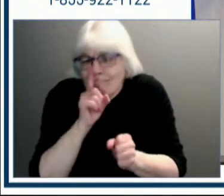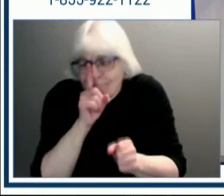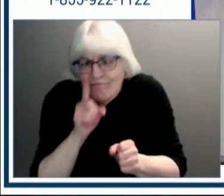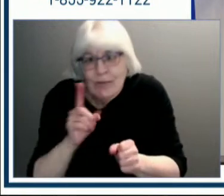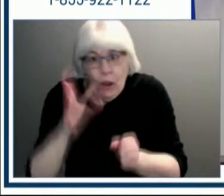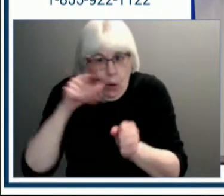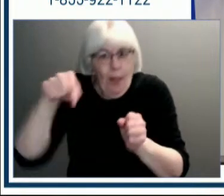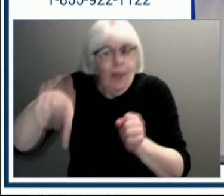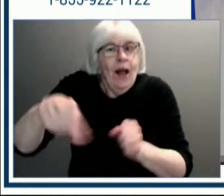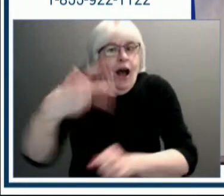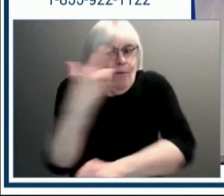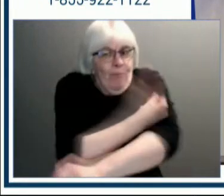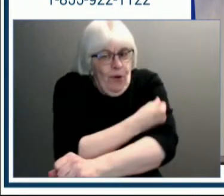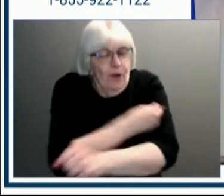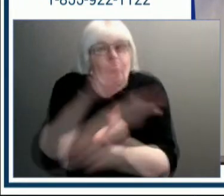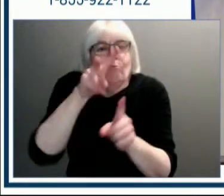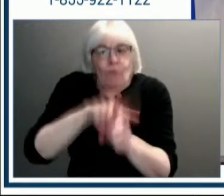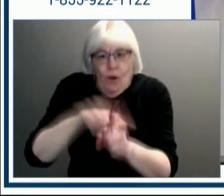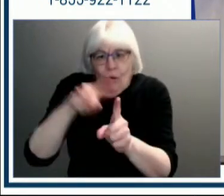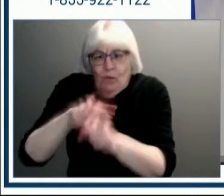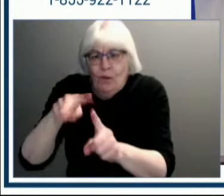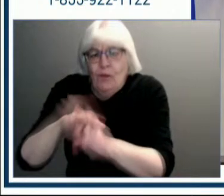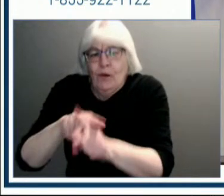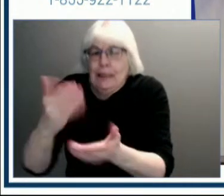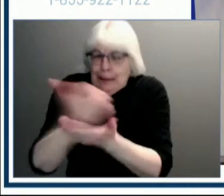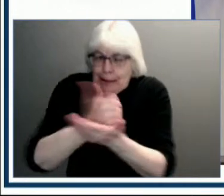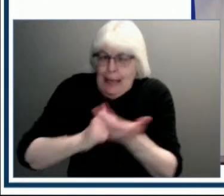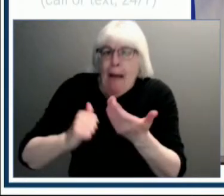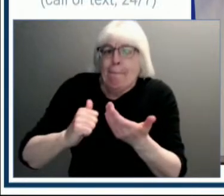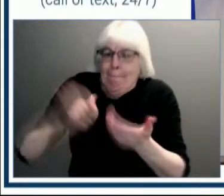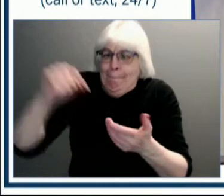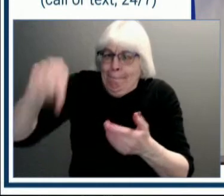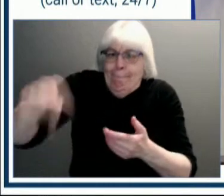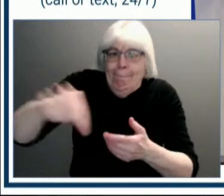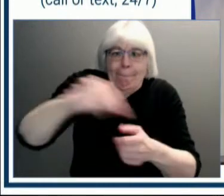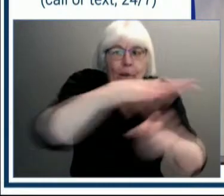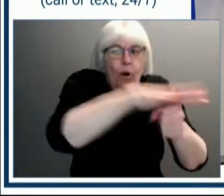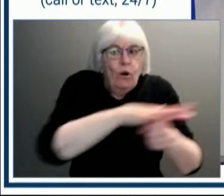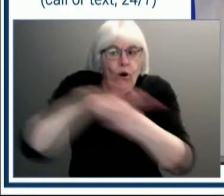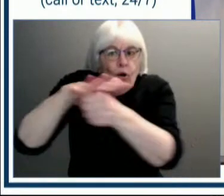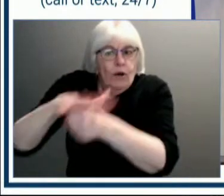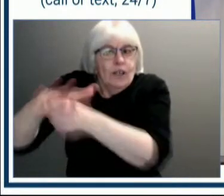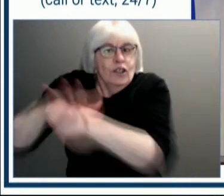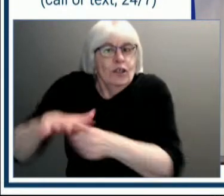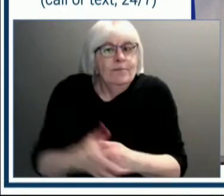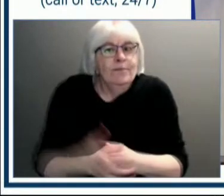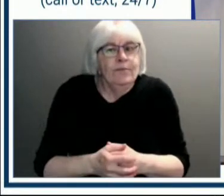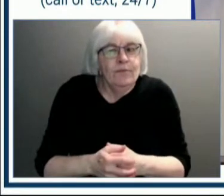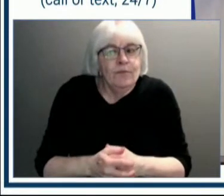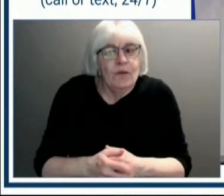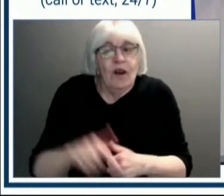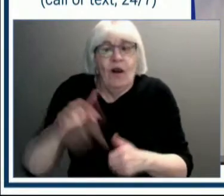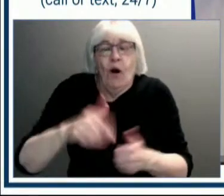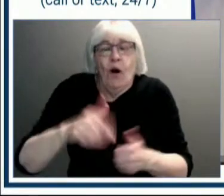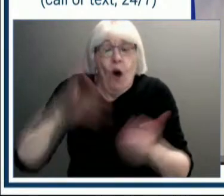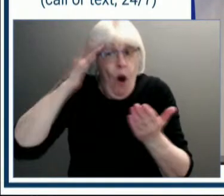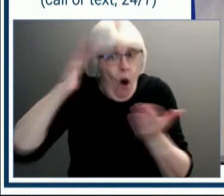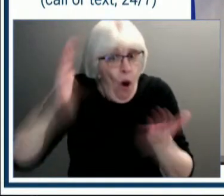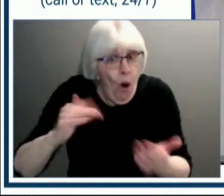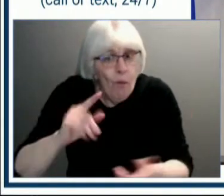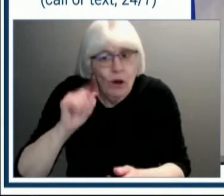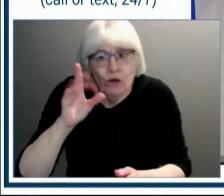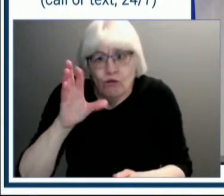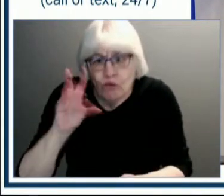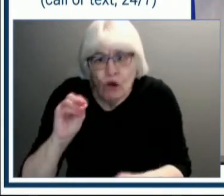kind of the split shifts. So those, we're hoping to have those in Truro, New Glasgow, Cumberland, Antigonish, Sydney, Berwick,